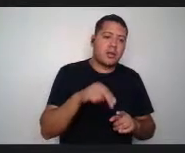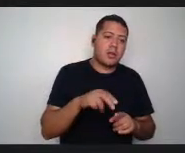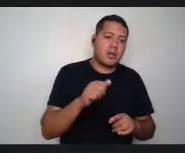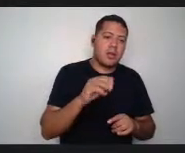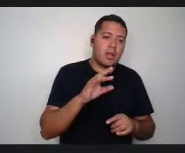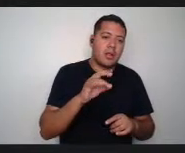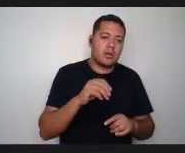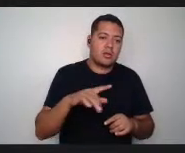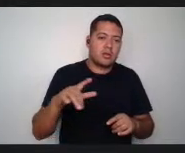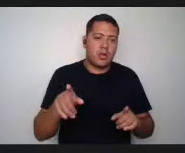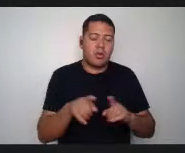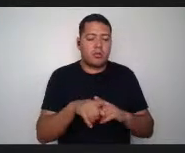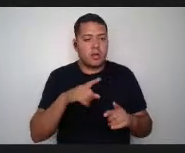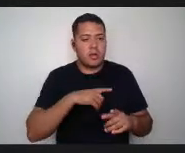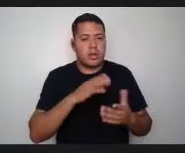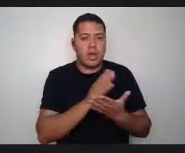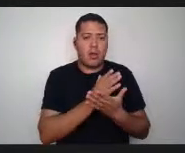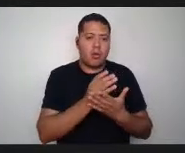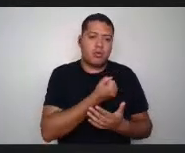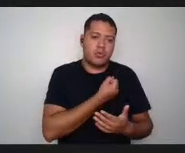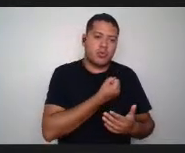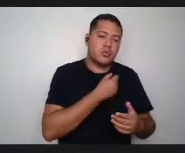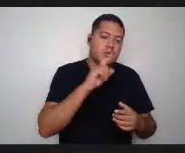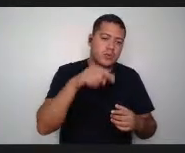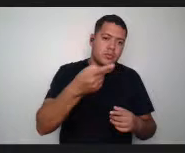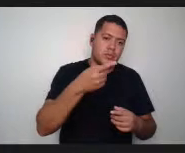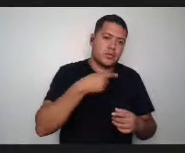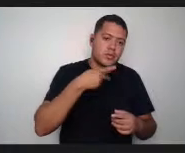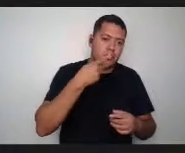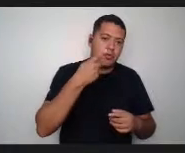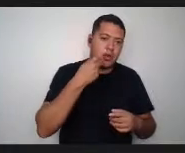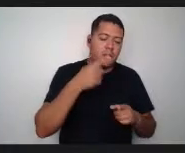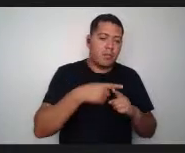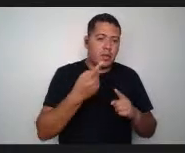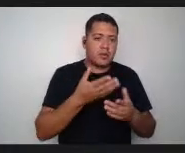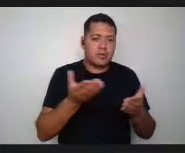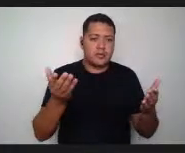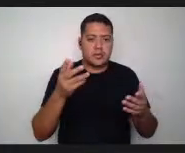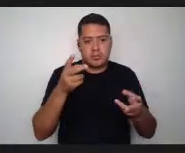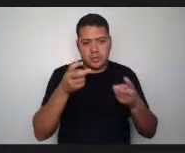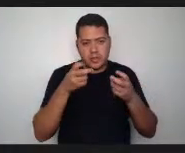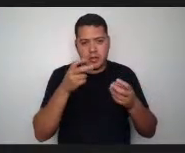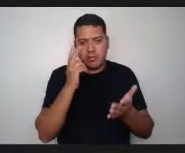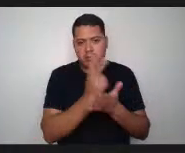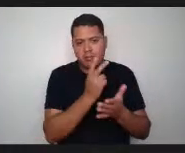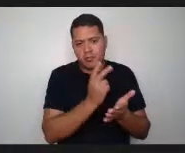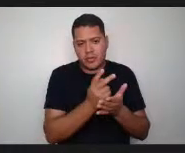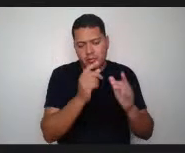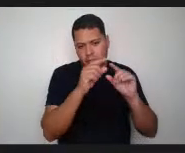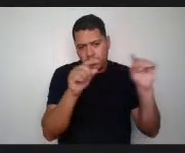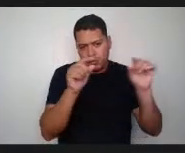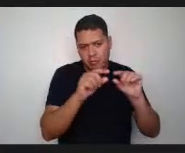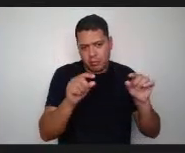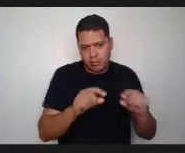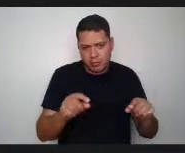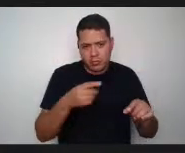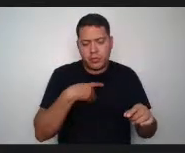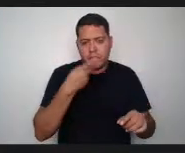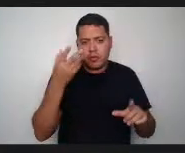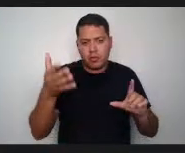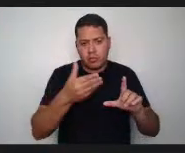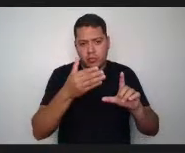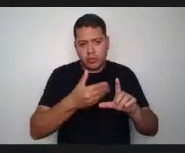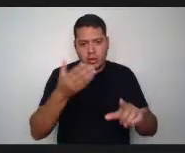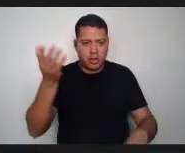as well, and the international as well. There are some other indicators too, but you can see that they're the same items that I mentioned